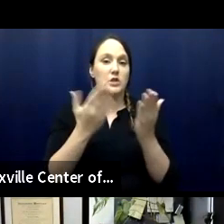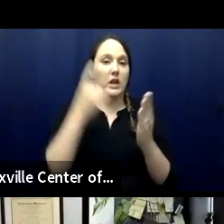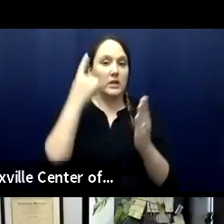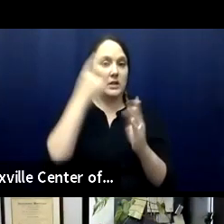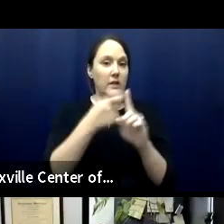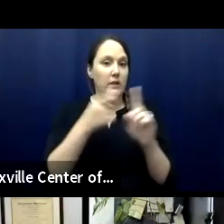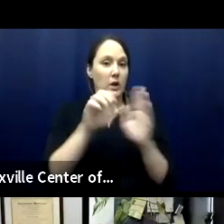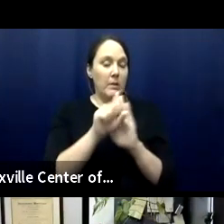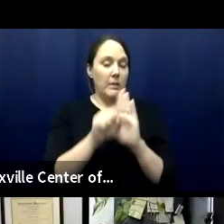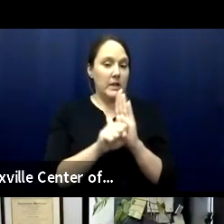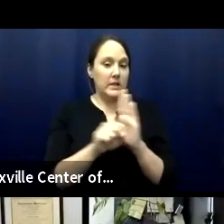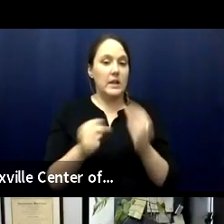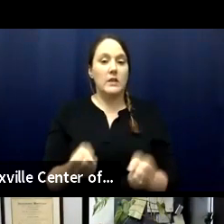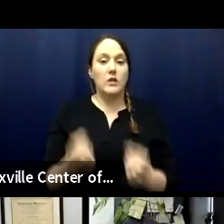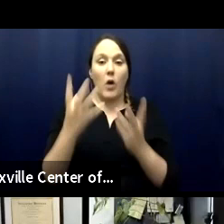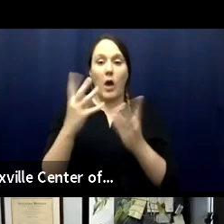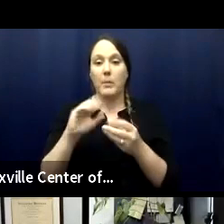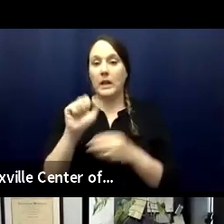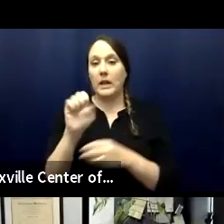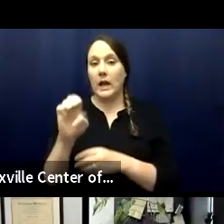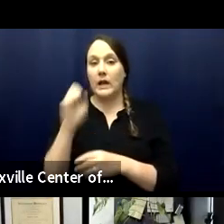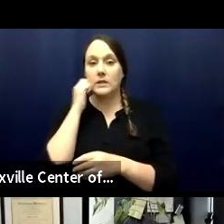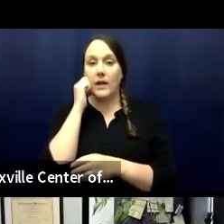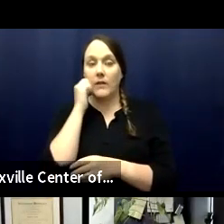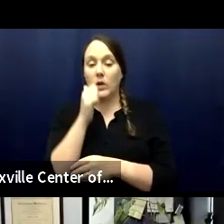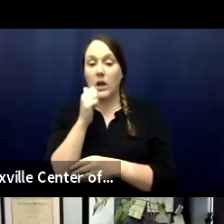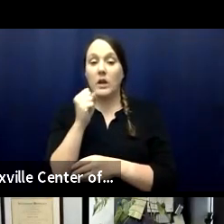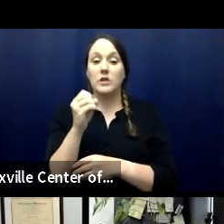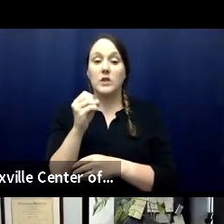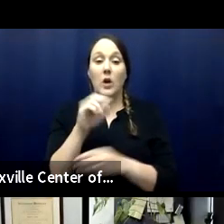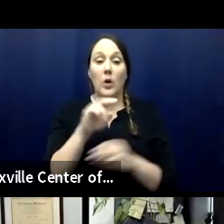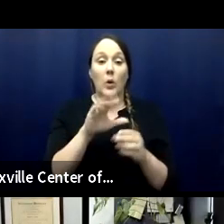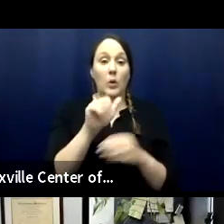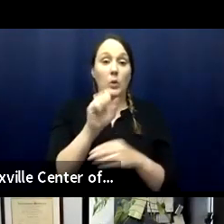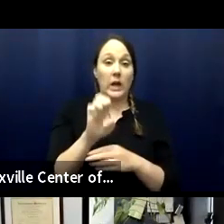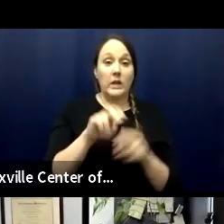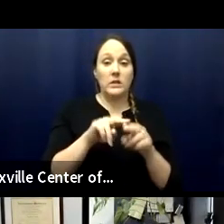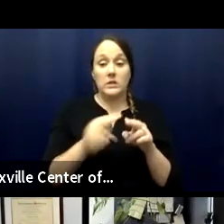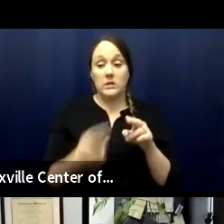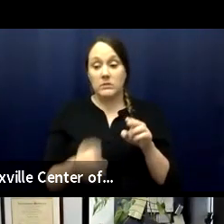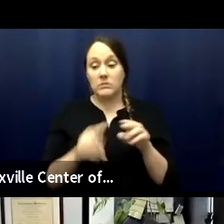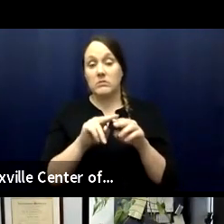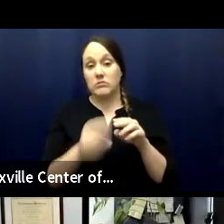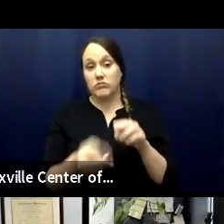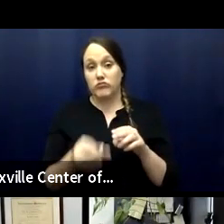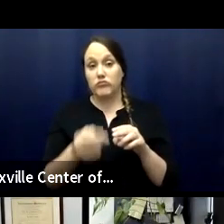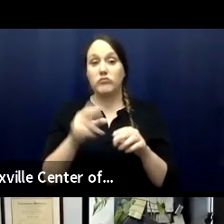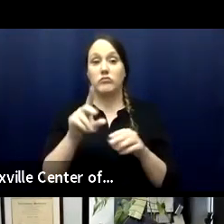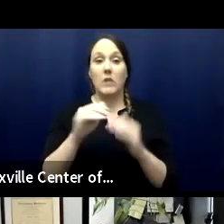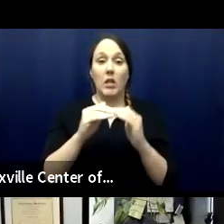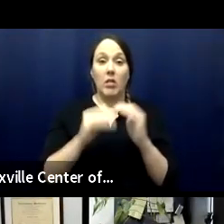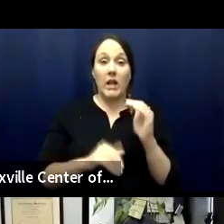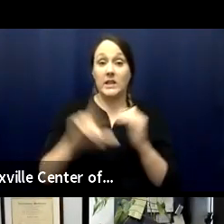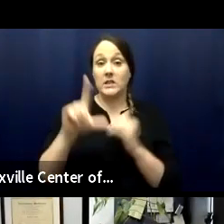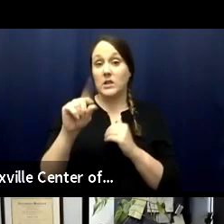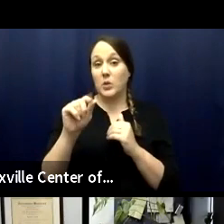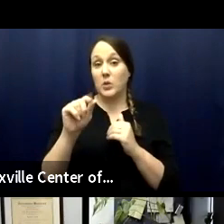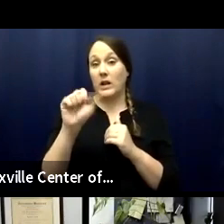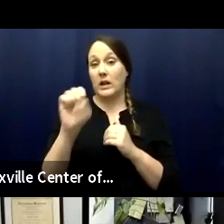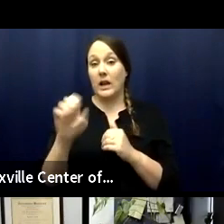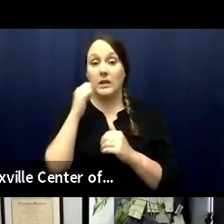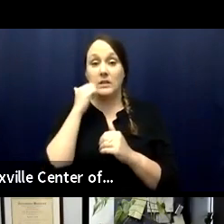a number of cases per day. So in addition to cases going down, you have, 20 or fewer cases per day.